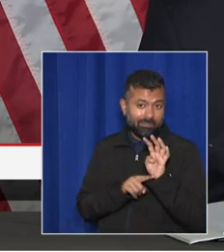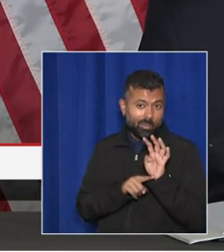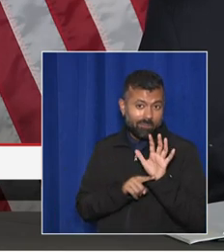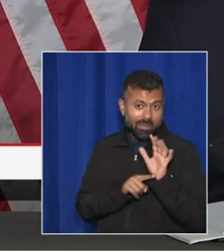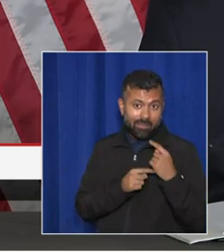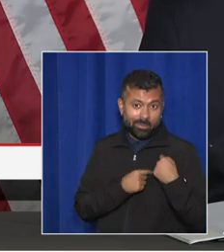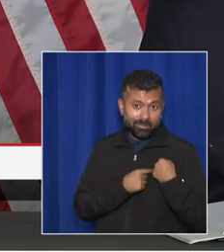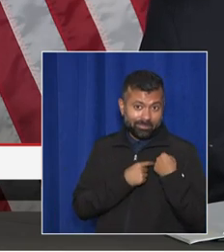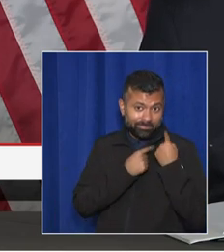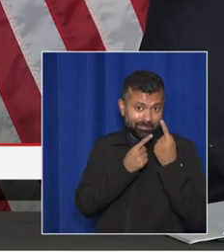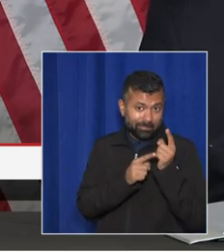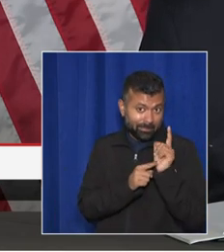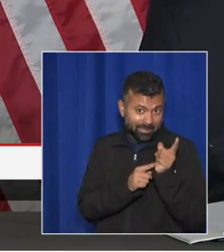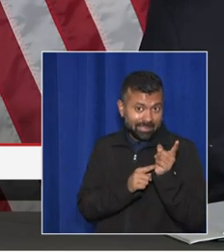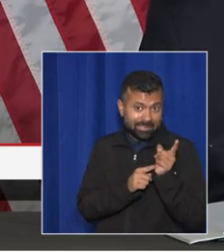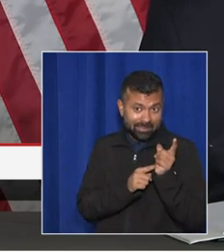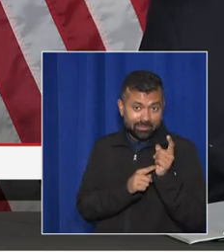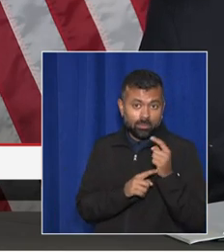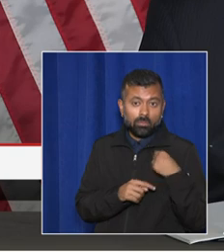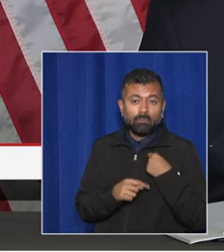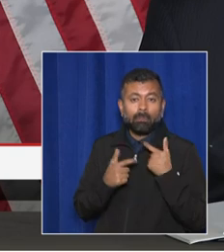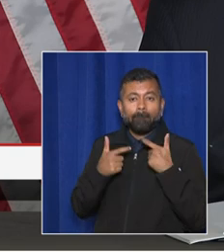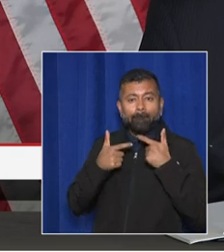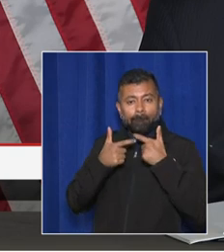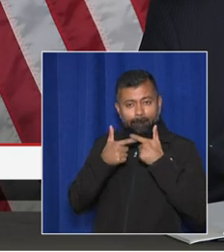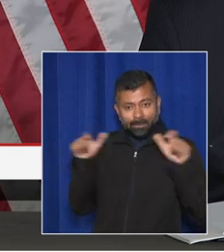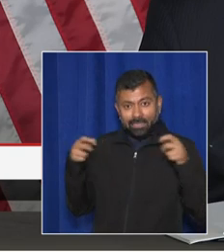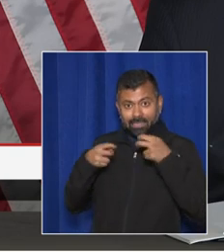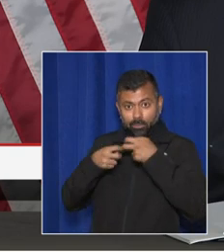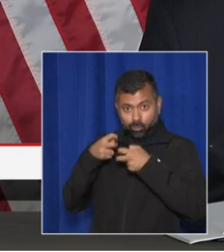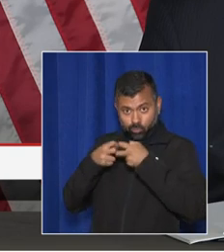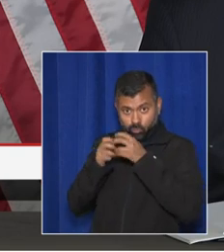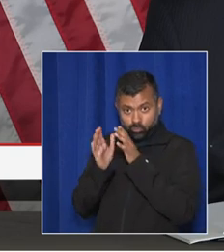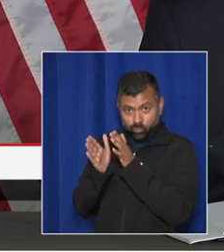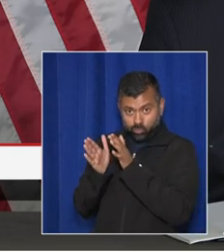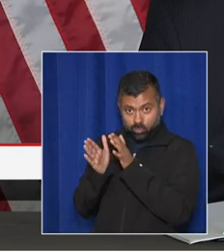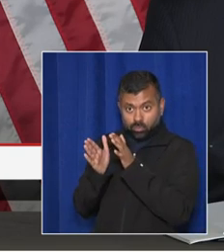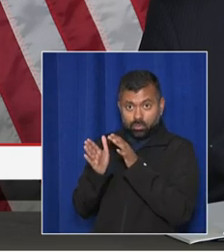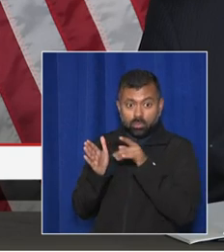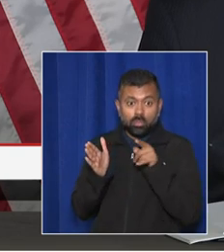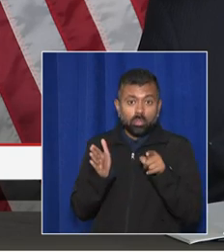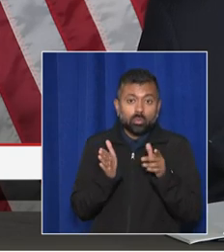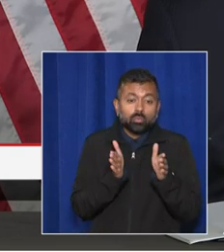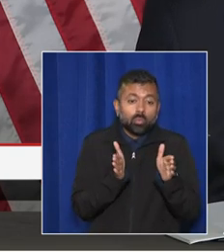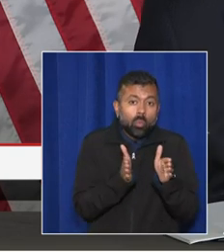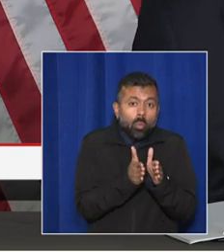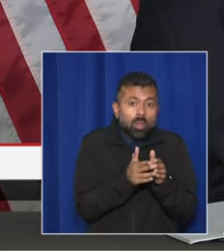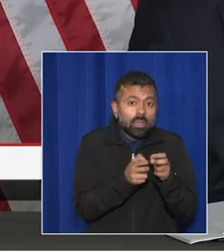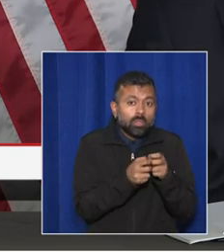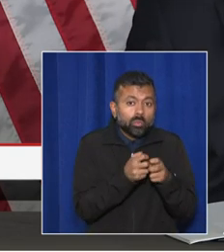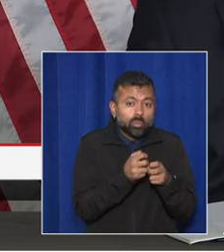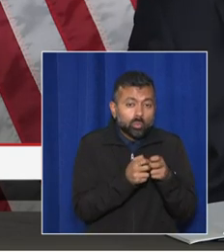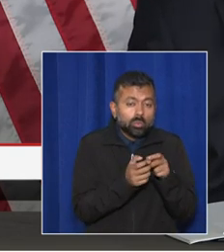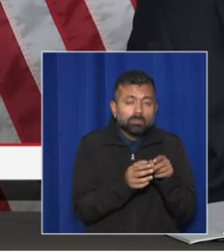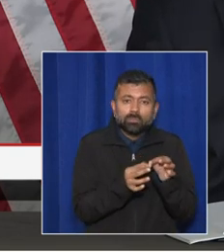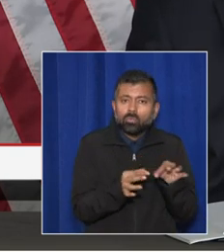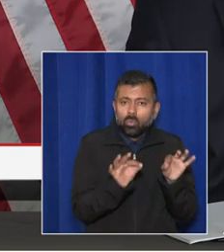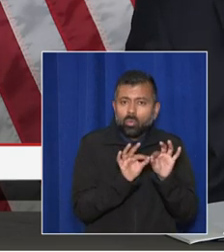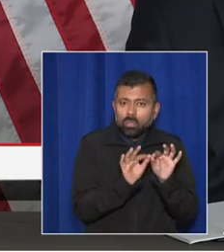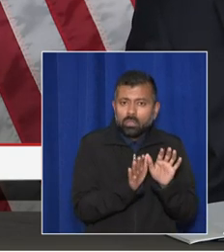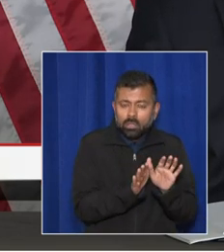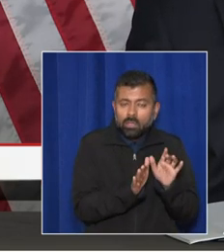to fry than fights over what has been very important to us and to their history, and